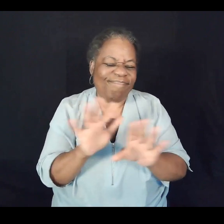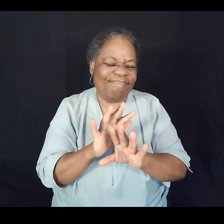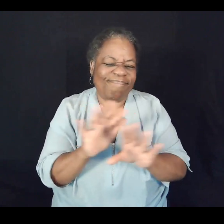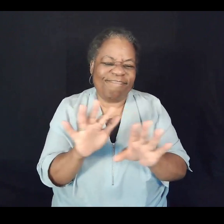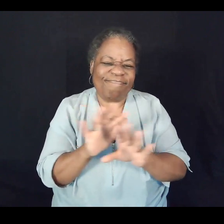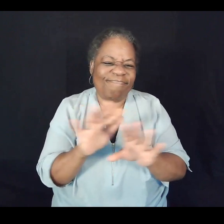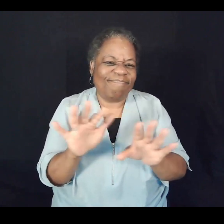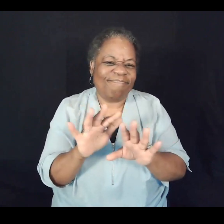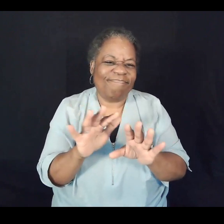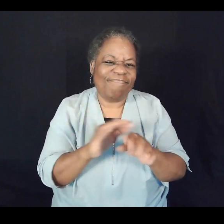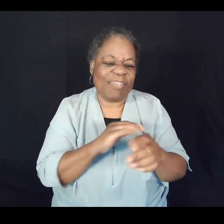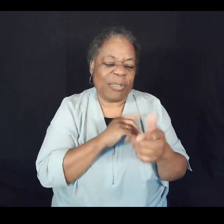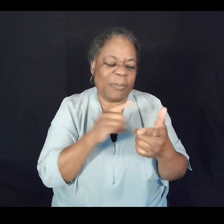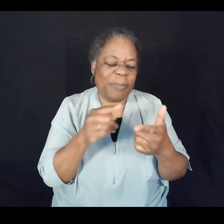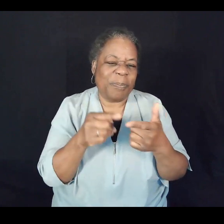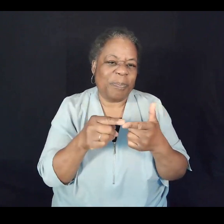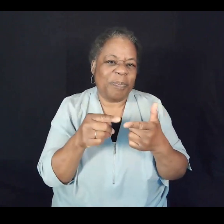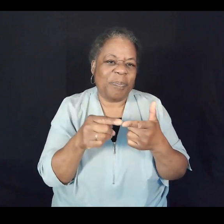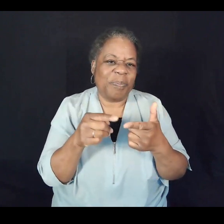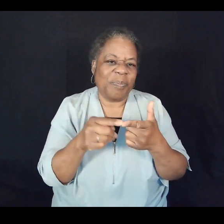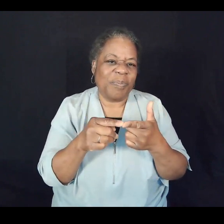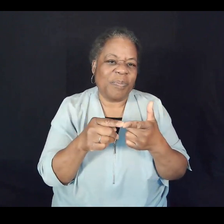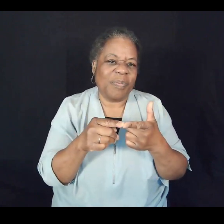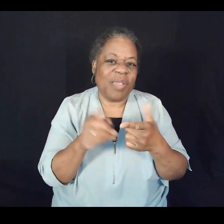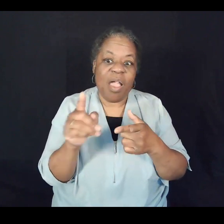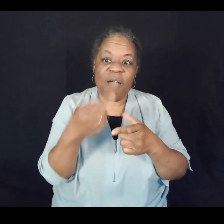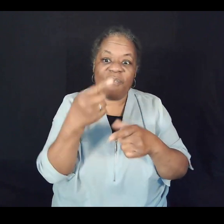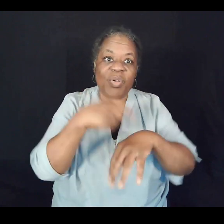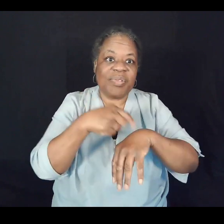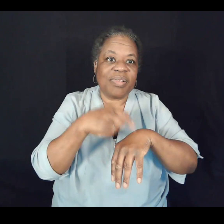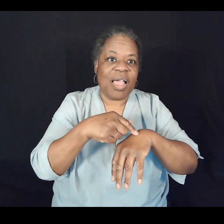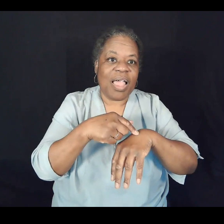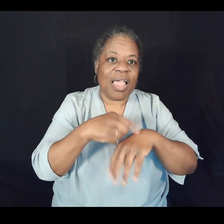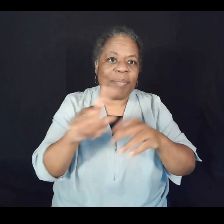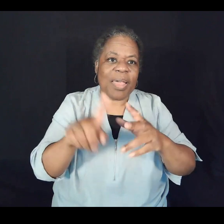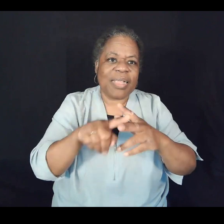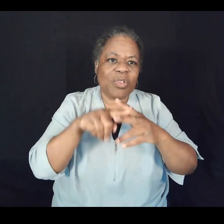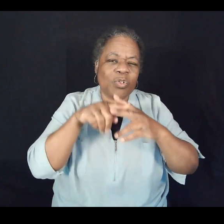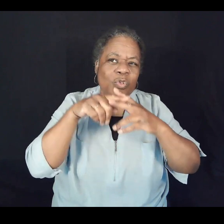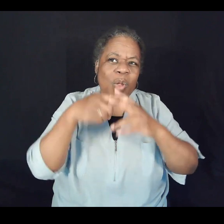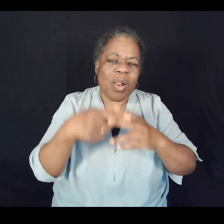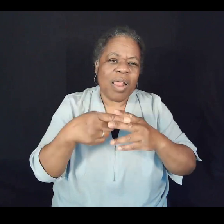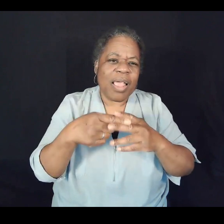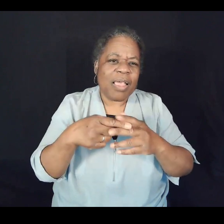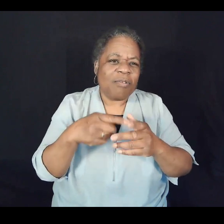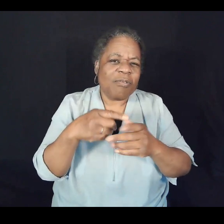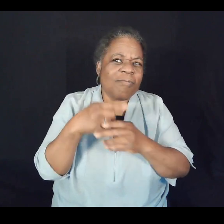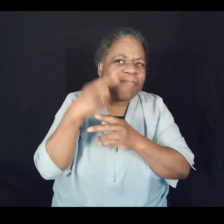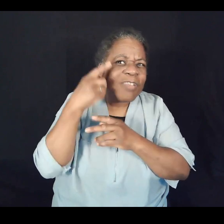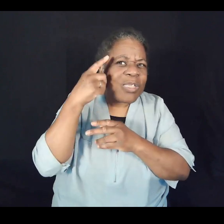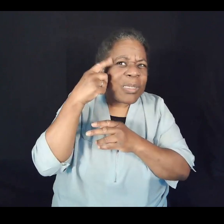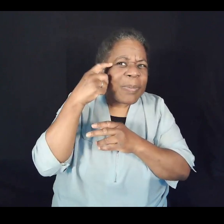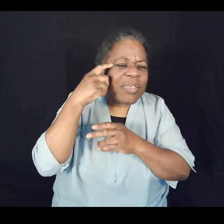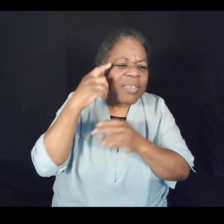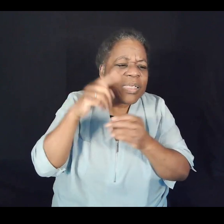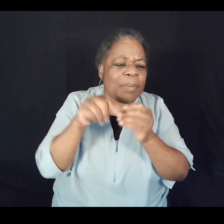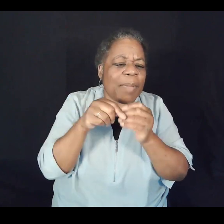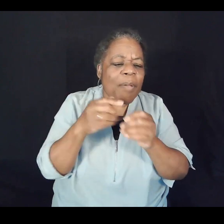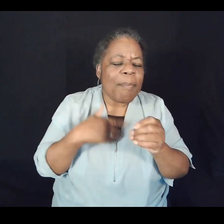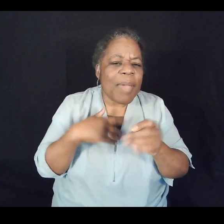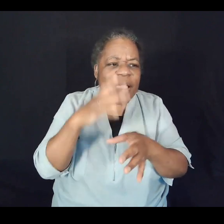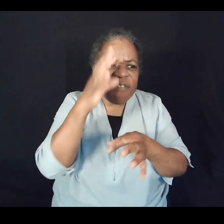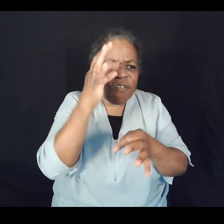But two, it was the first time that I began to have suspicion about my faith, and the people around